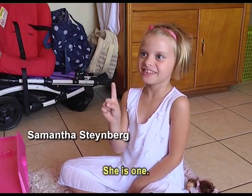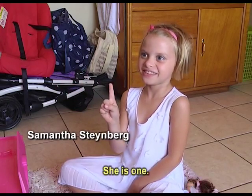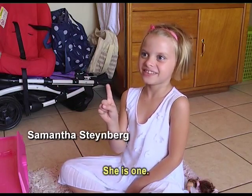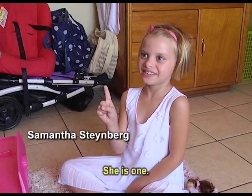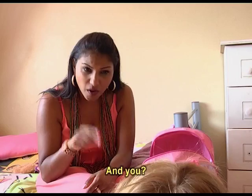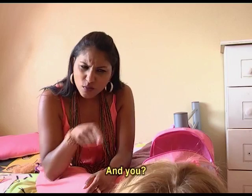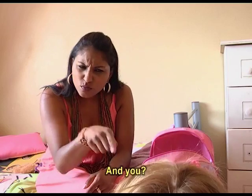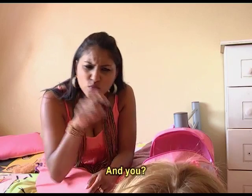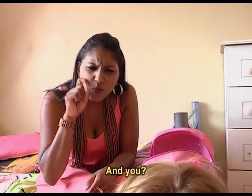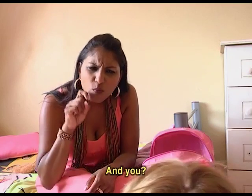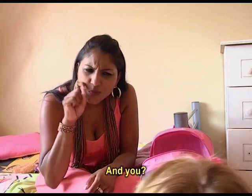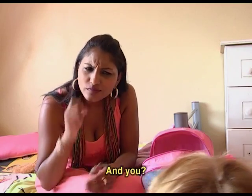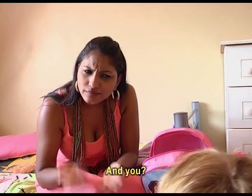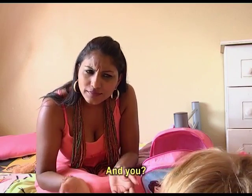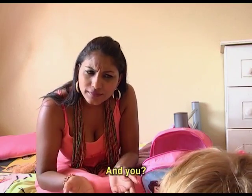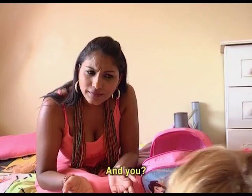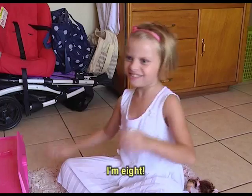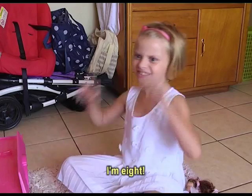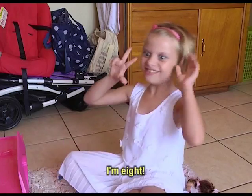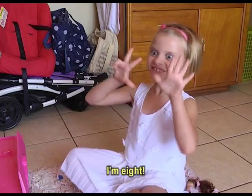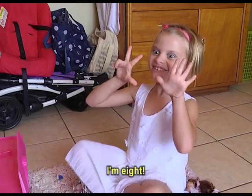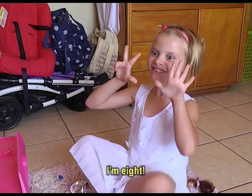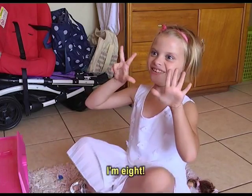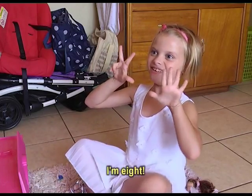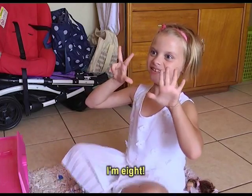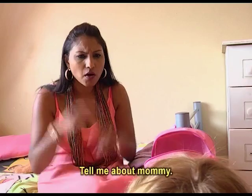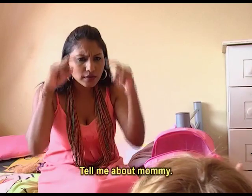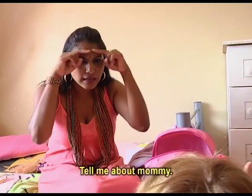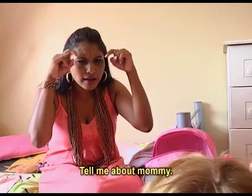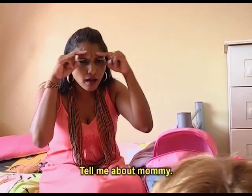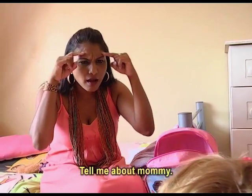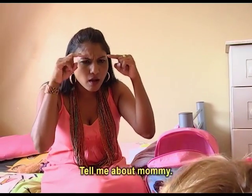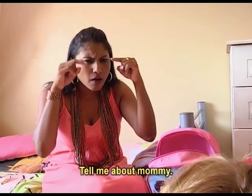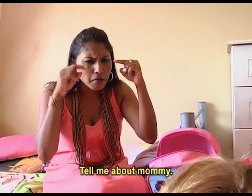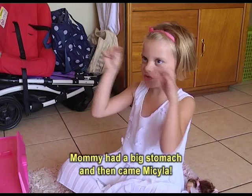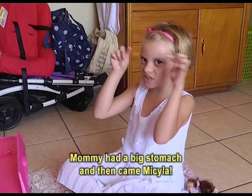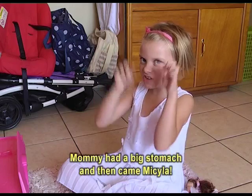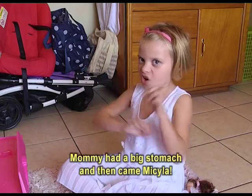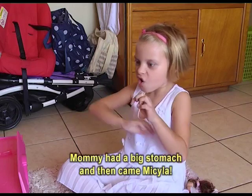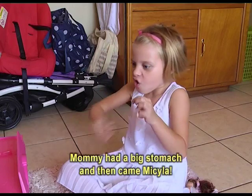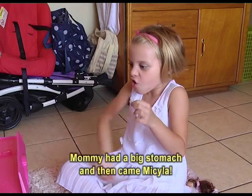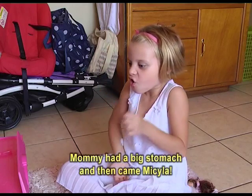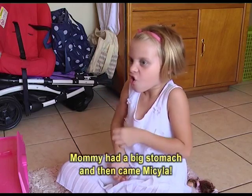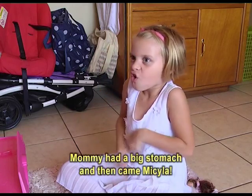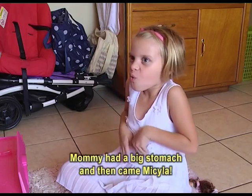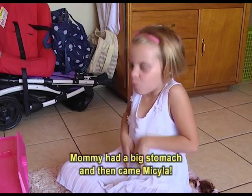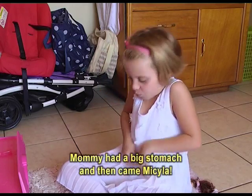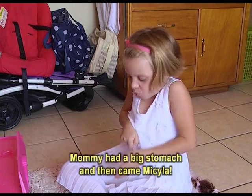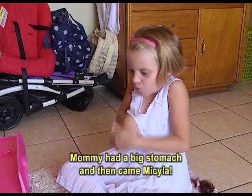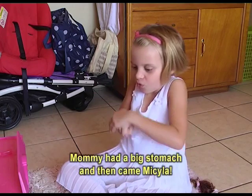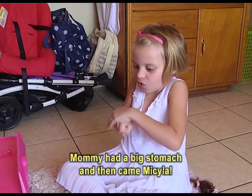1. And you? I'm 8. Tell me about Mommy. Mommy had a big